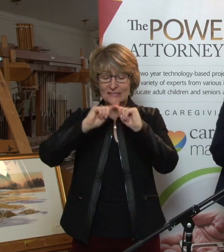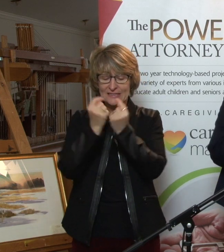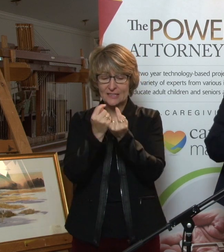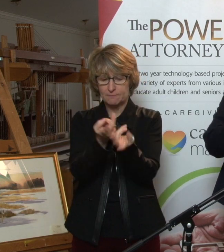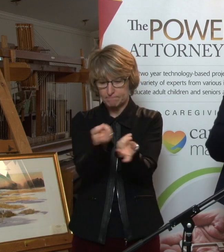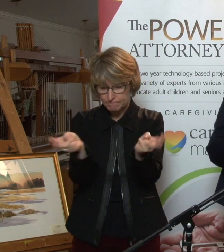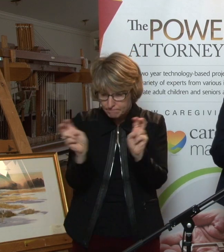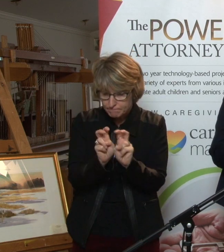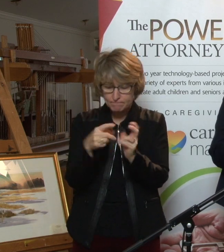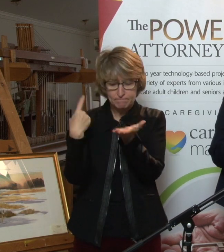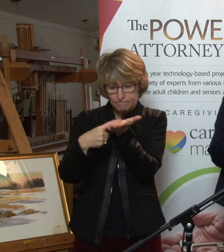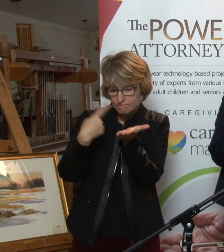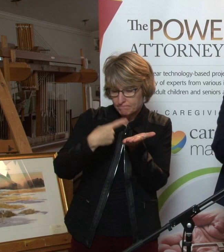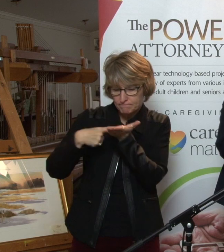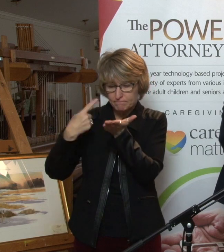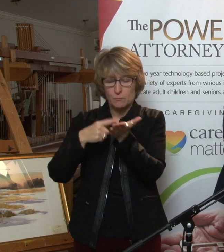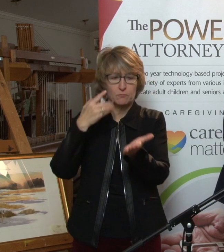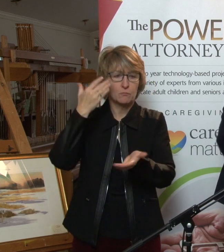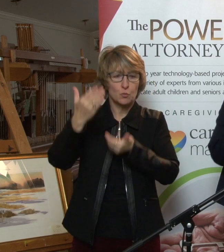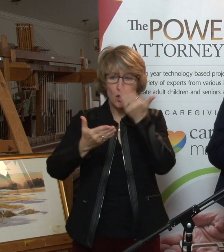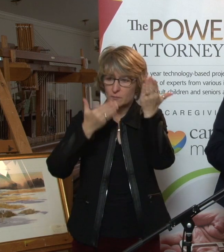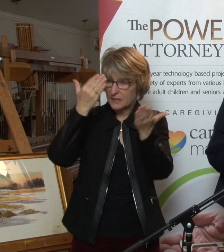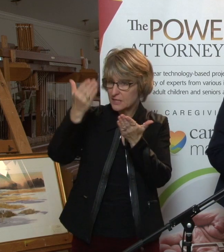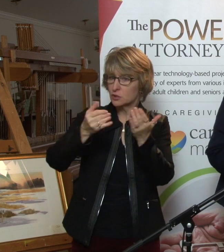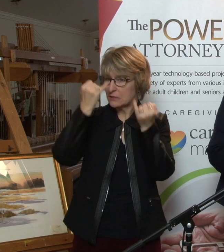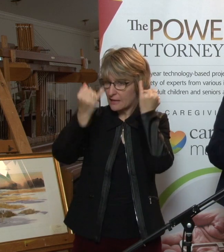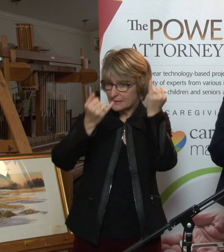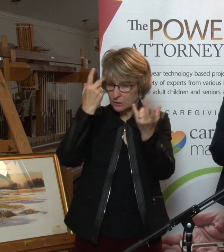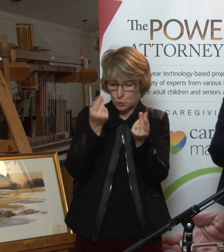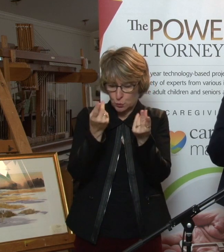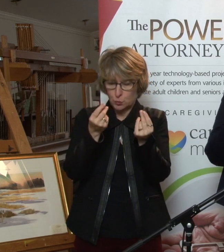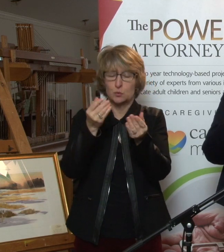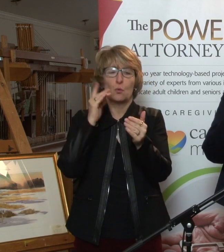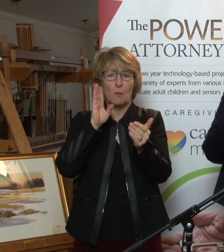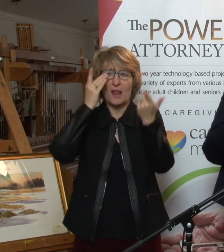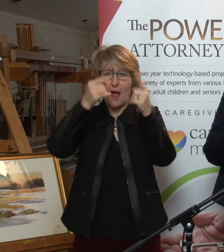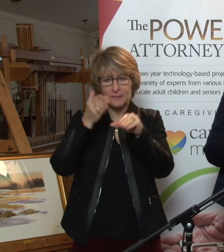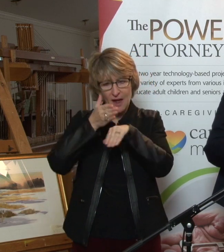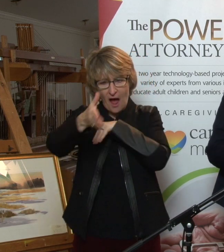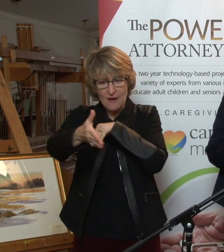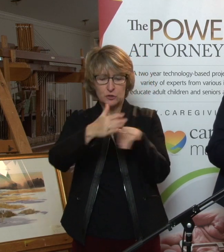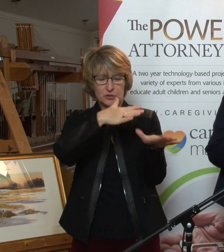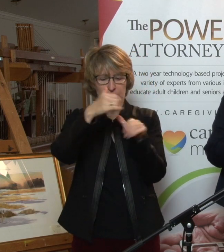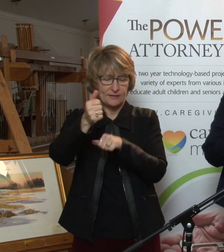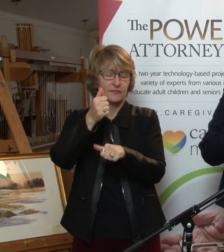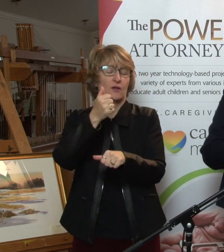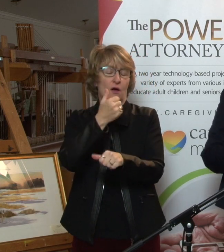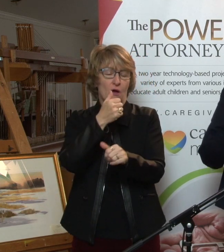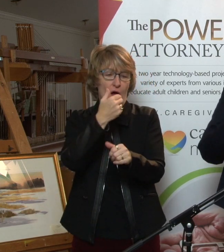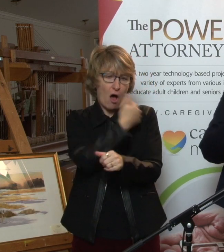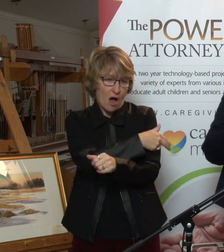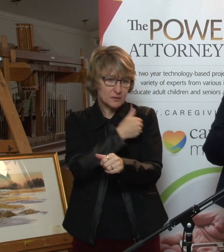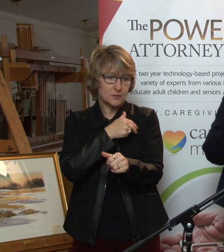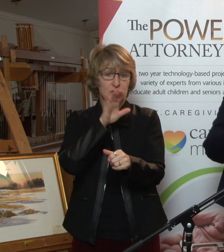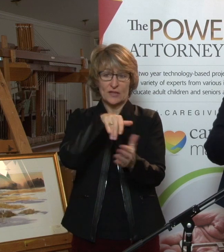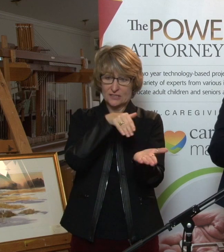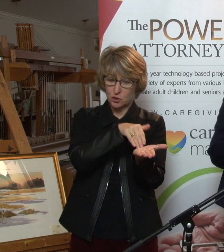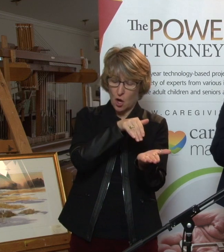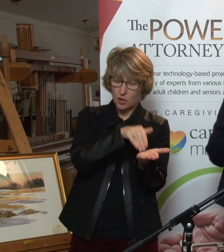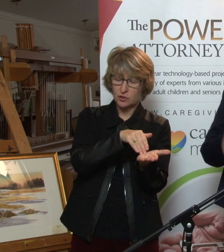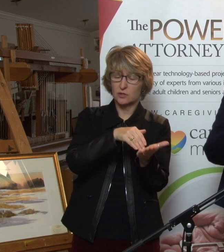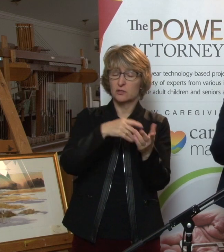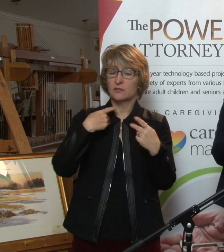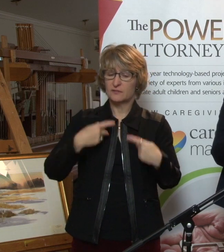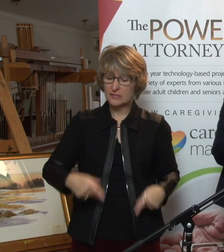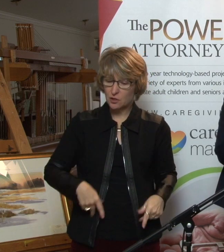talk about their recommendations and their prognosis. So that's the doctors, the physiotherapists, the occupational therapists, the